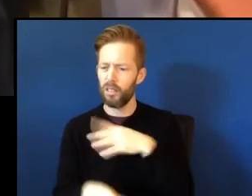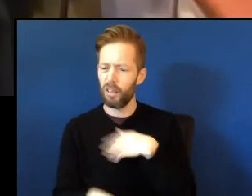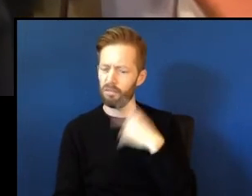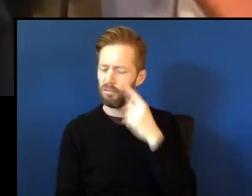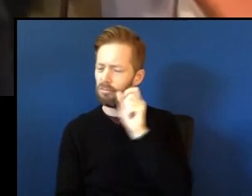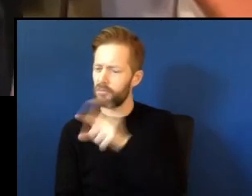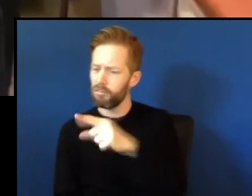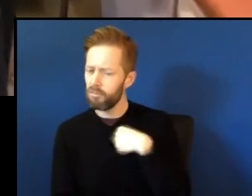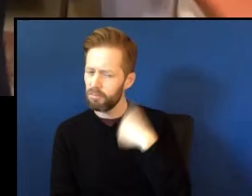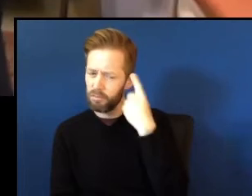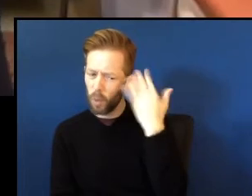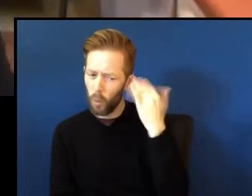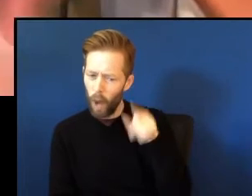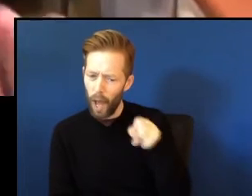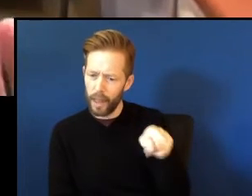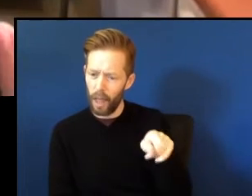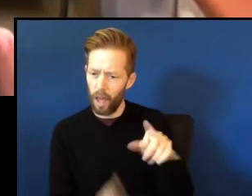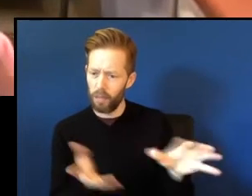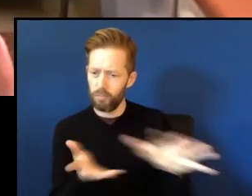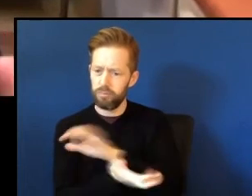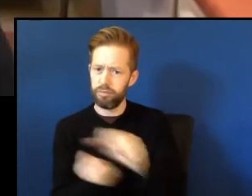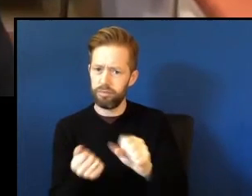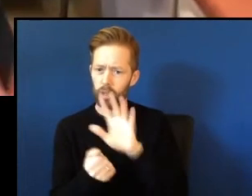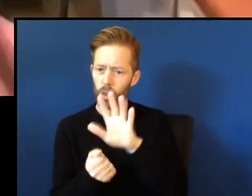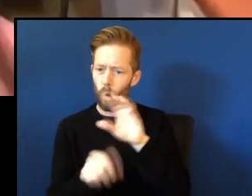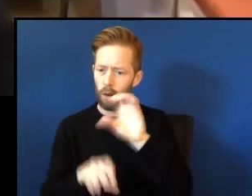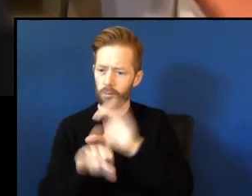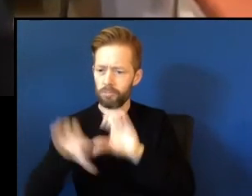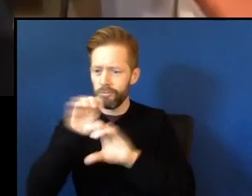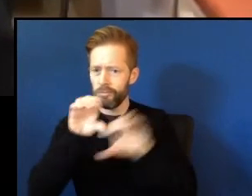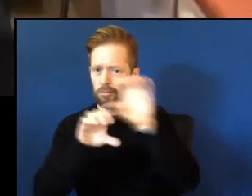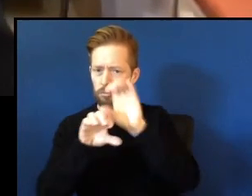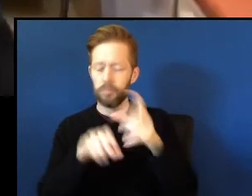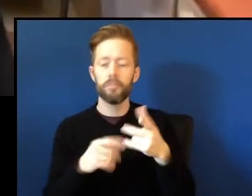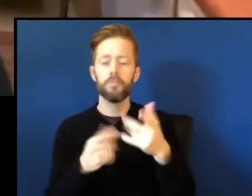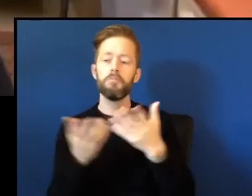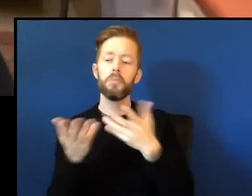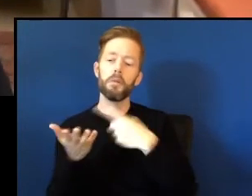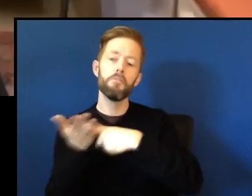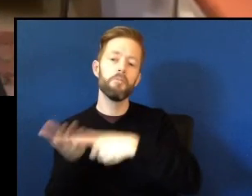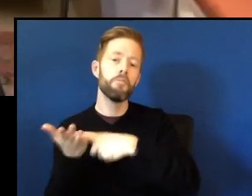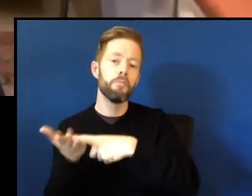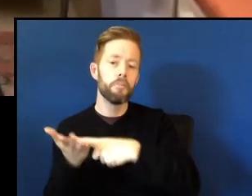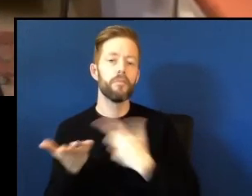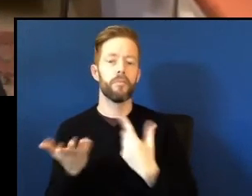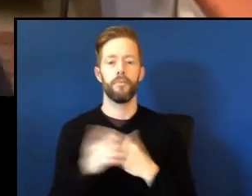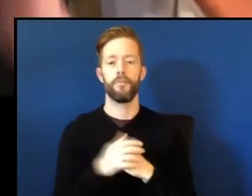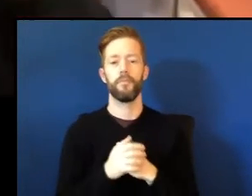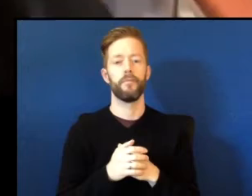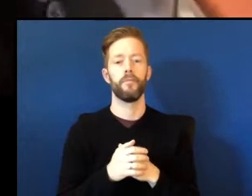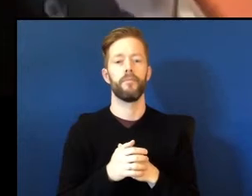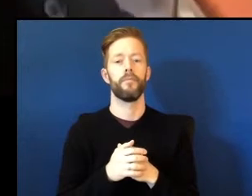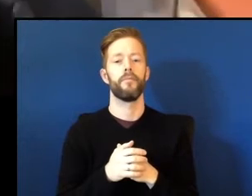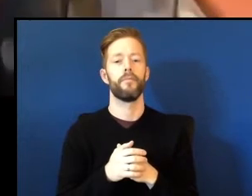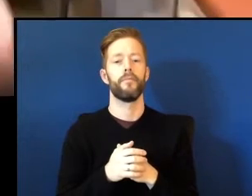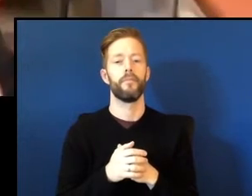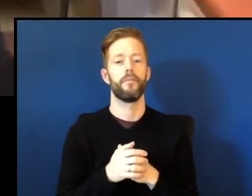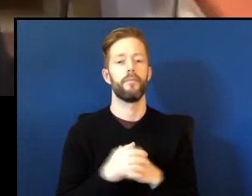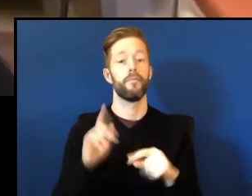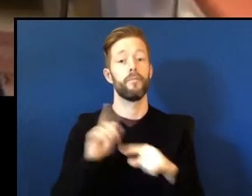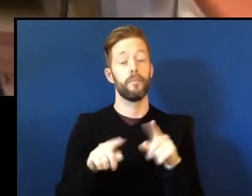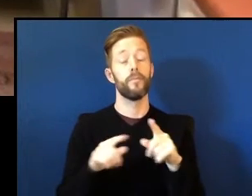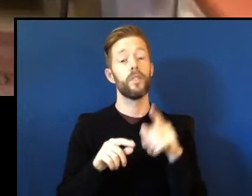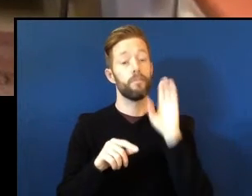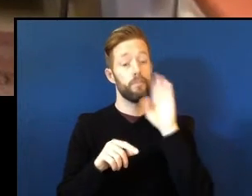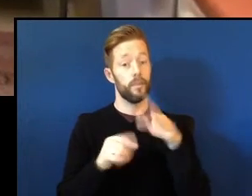that baby did that. I think it could be an opportunity for discussion among the children, perhaps. But again, there are